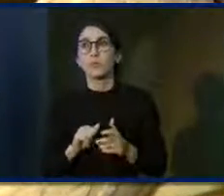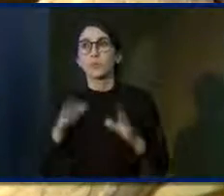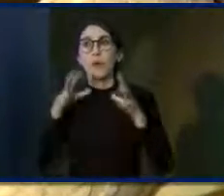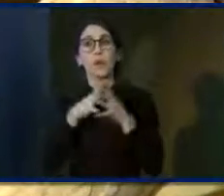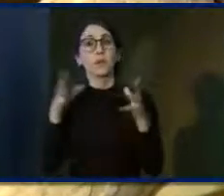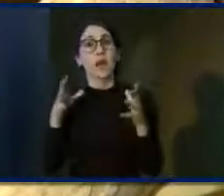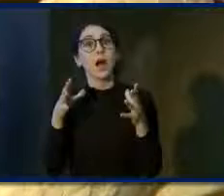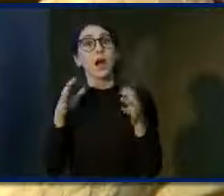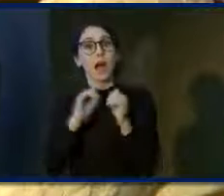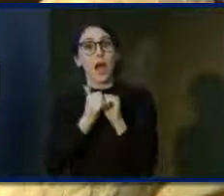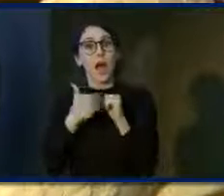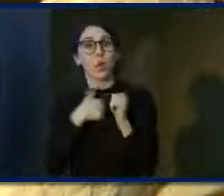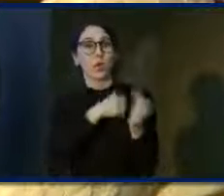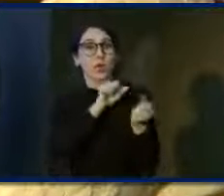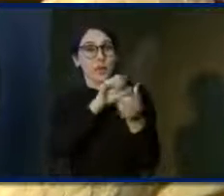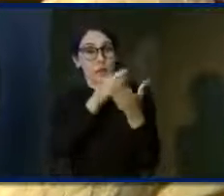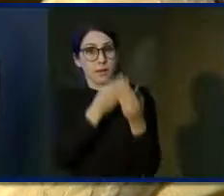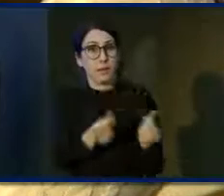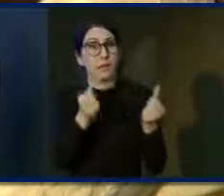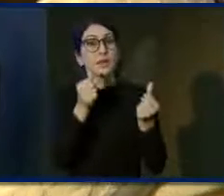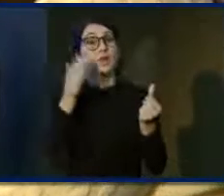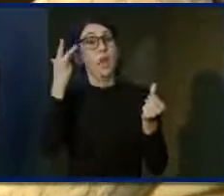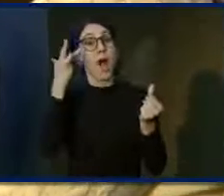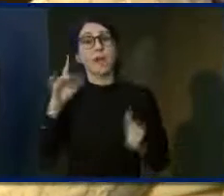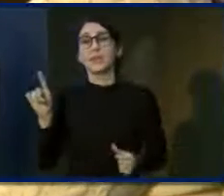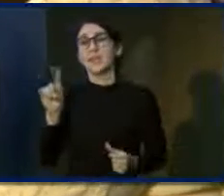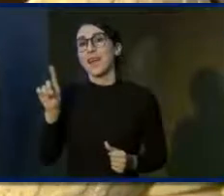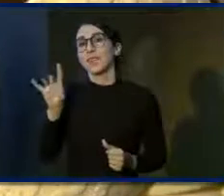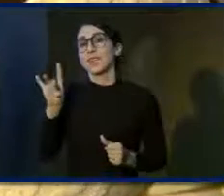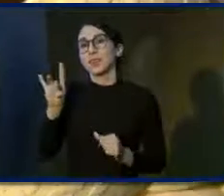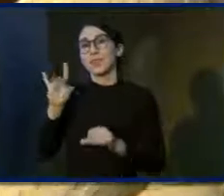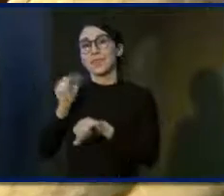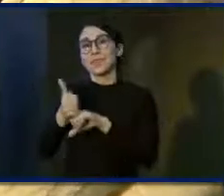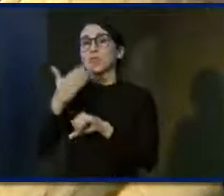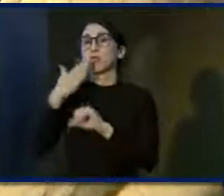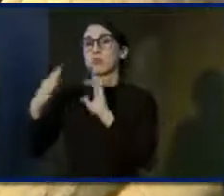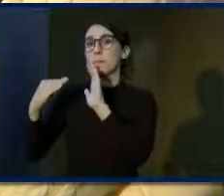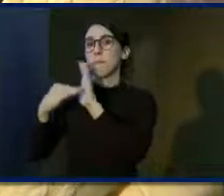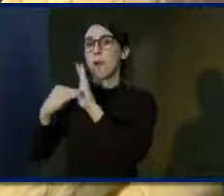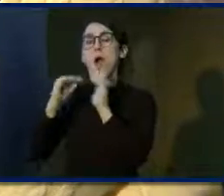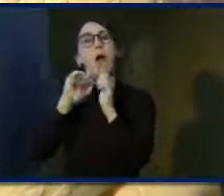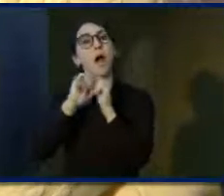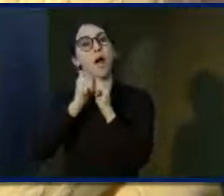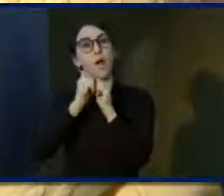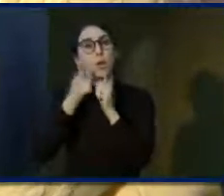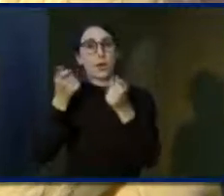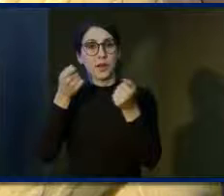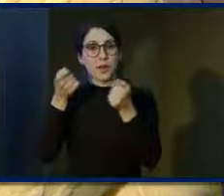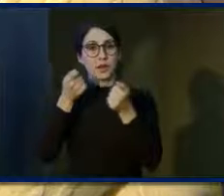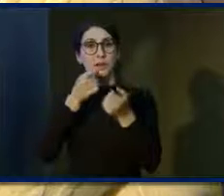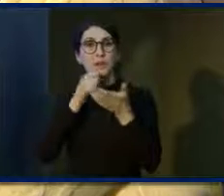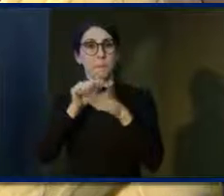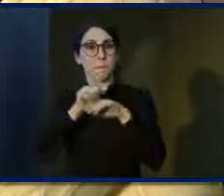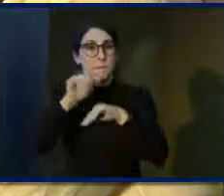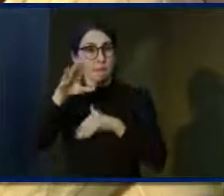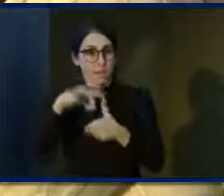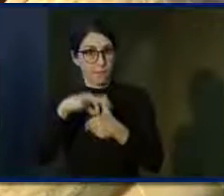ways we were able to rally was because Denver had set such a good model on how to handle voting by mail. So,